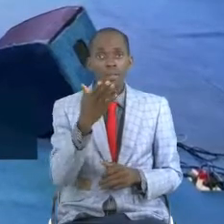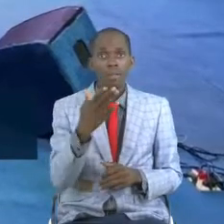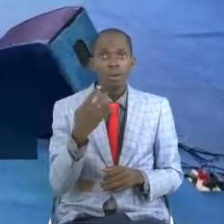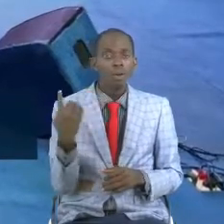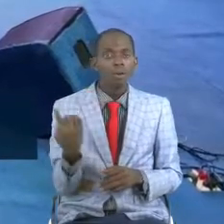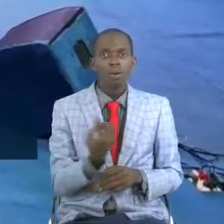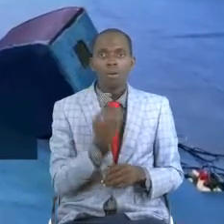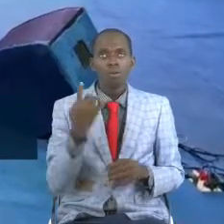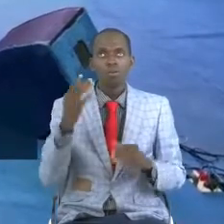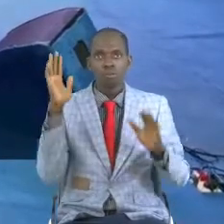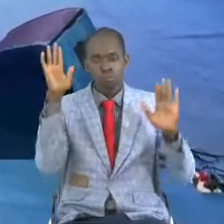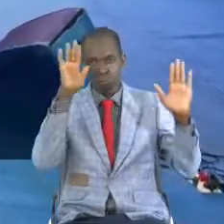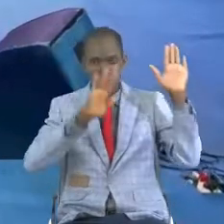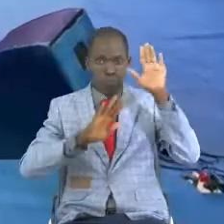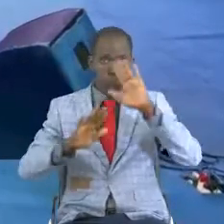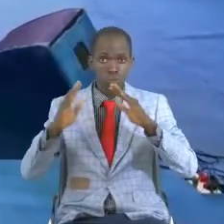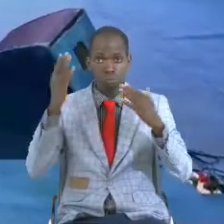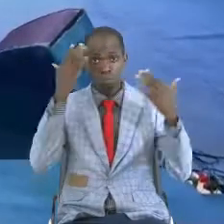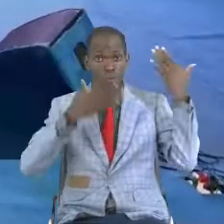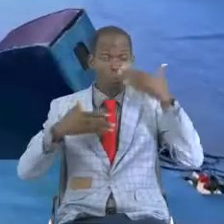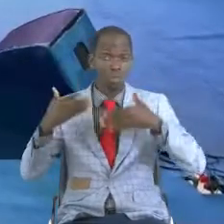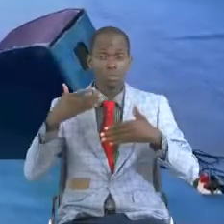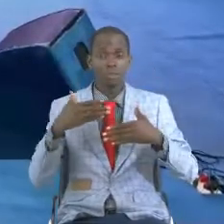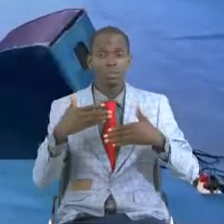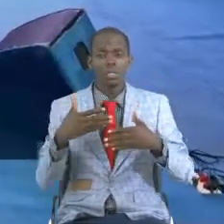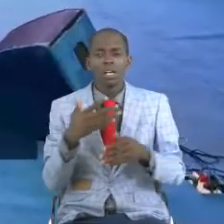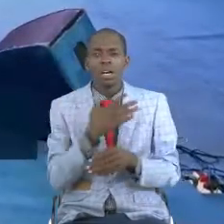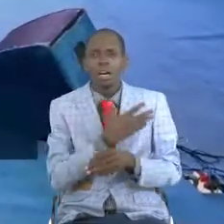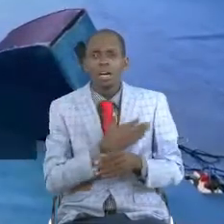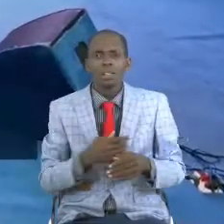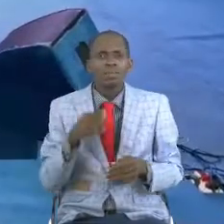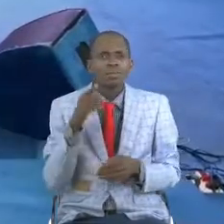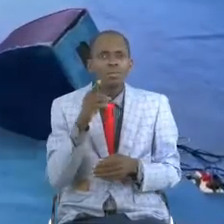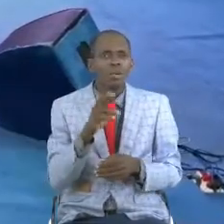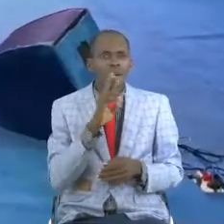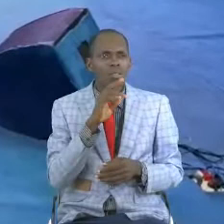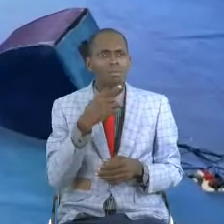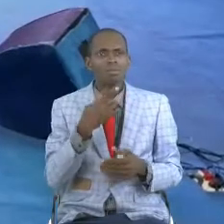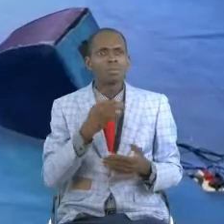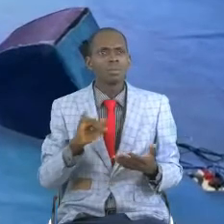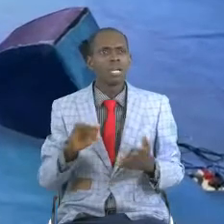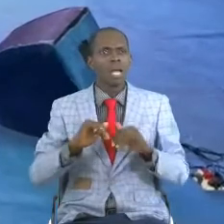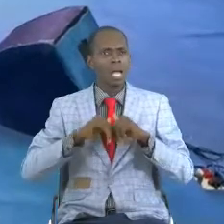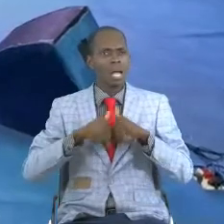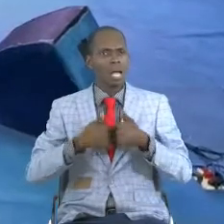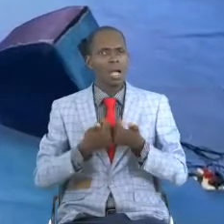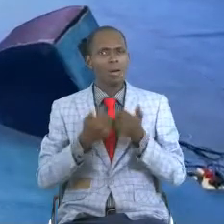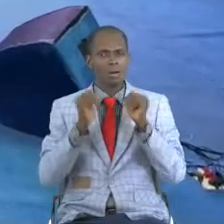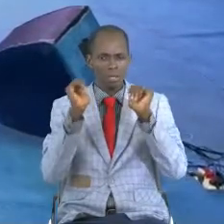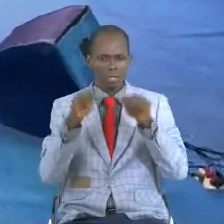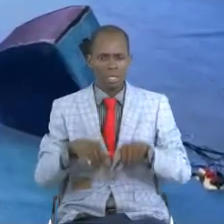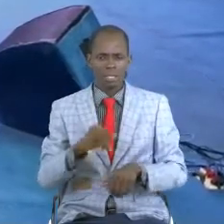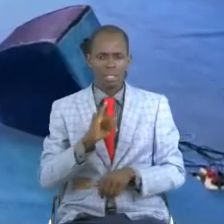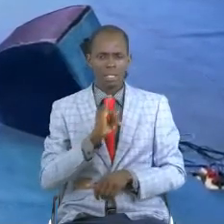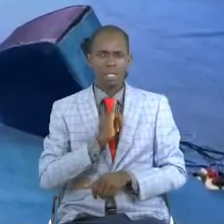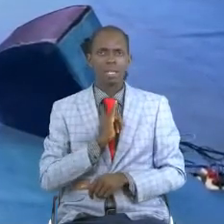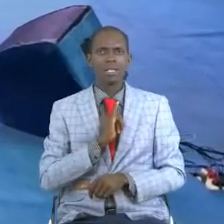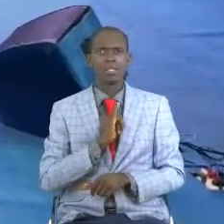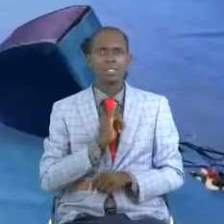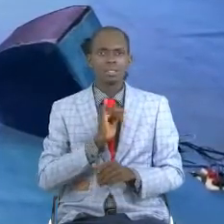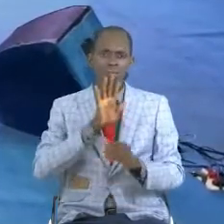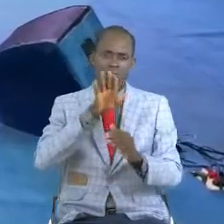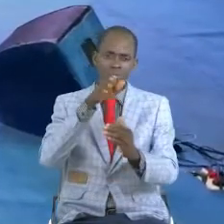you are there, you're worried. And you say, how can I get to